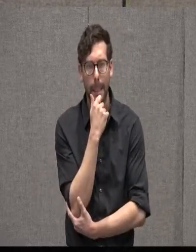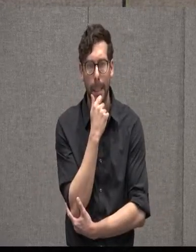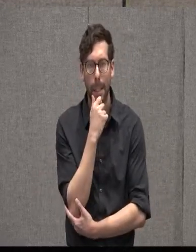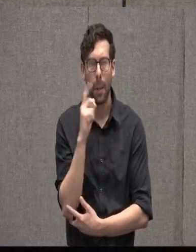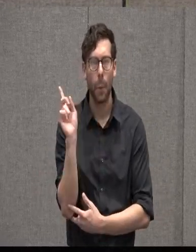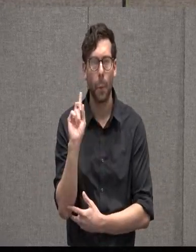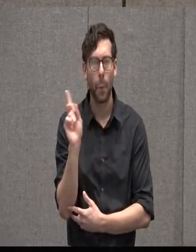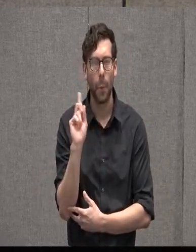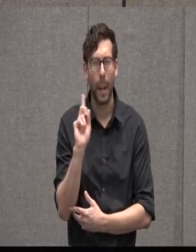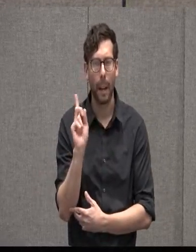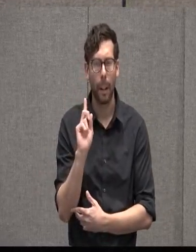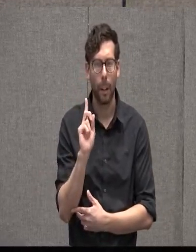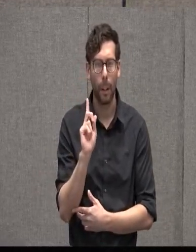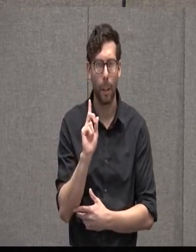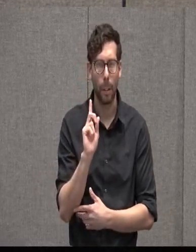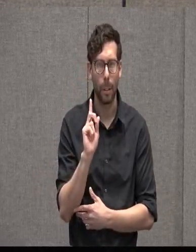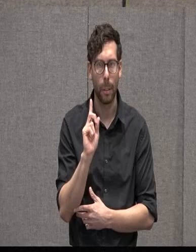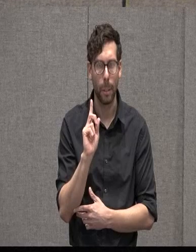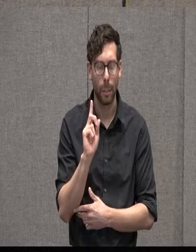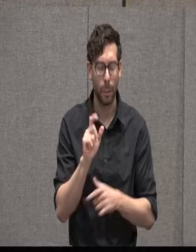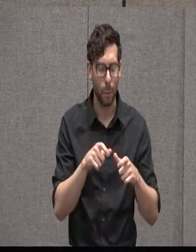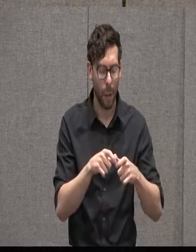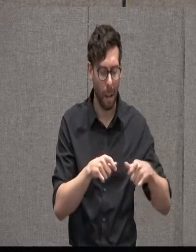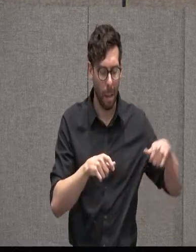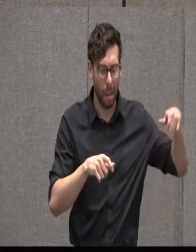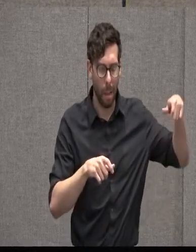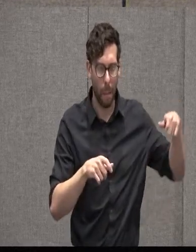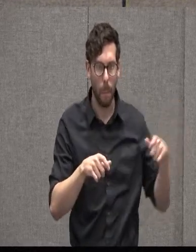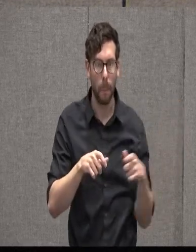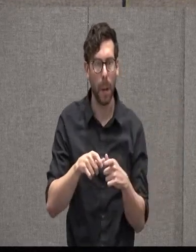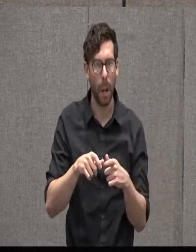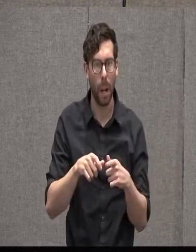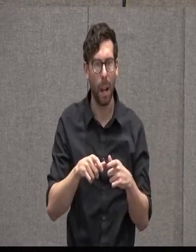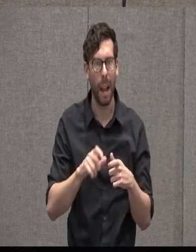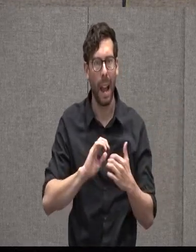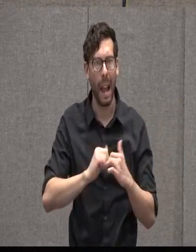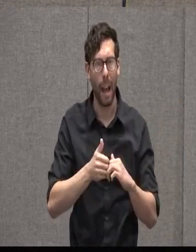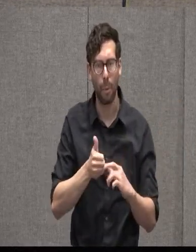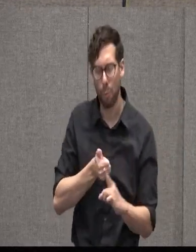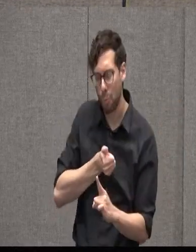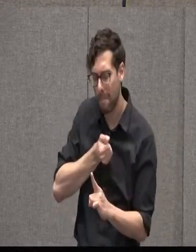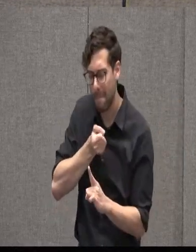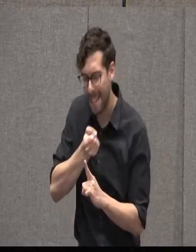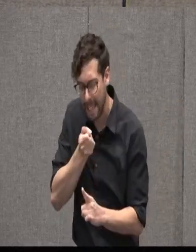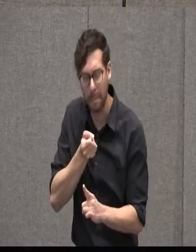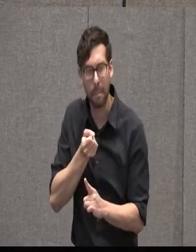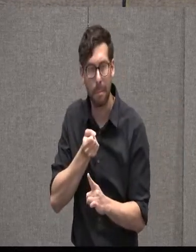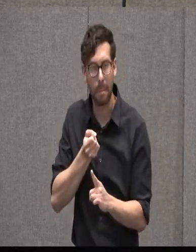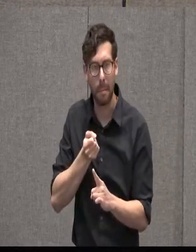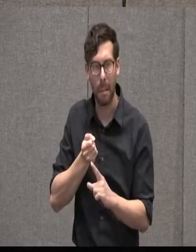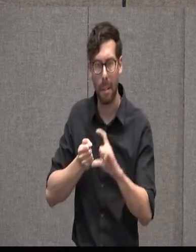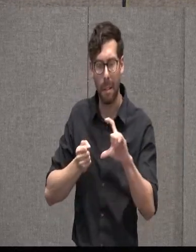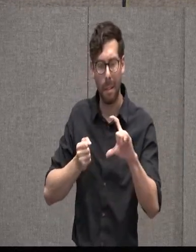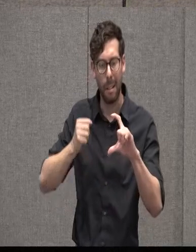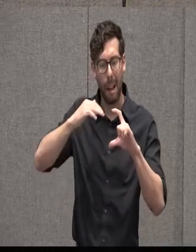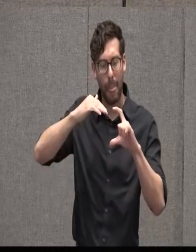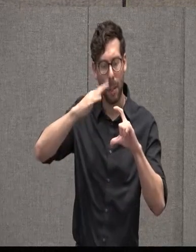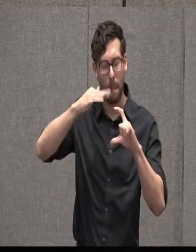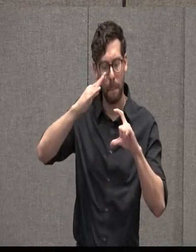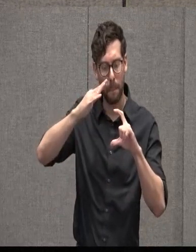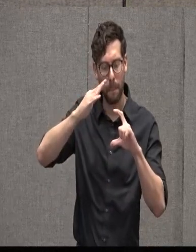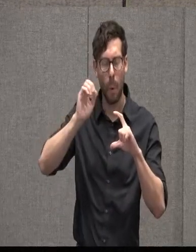here. And then I have to think about, well, where would I put this and where should it hit the